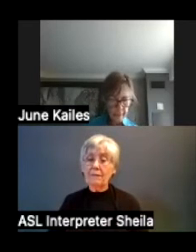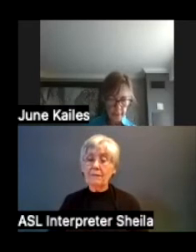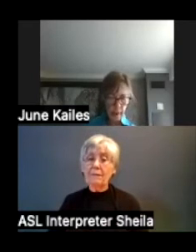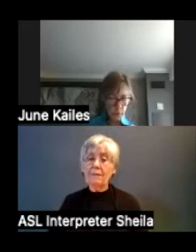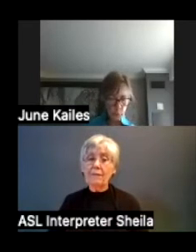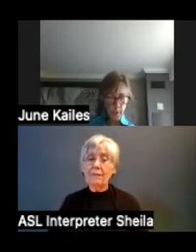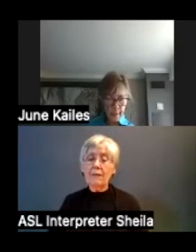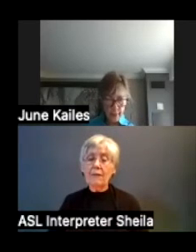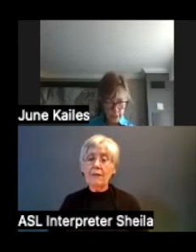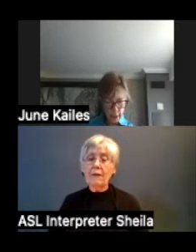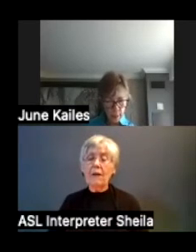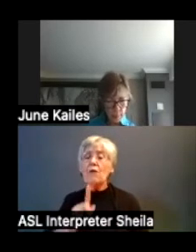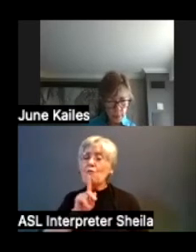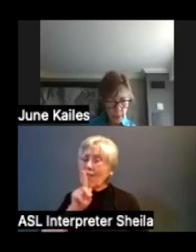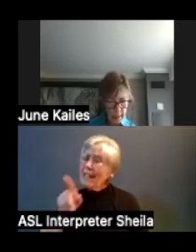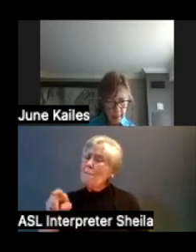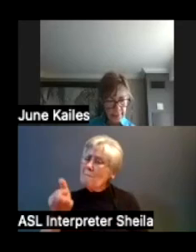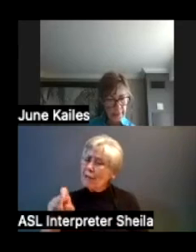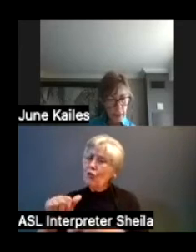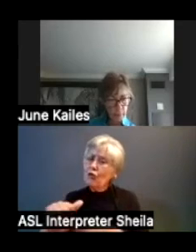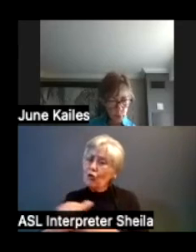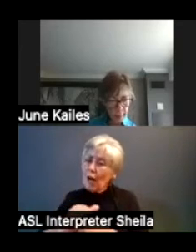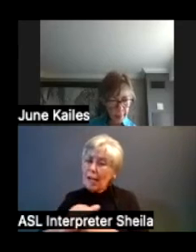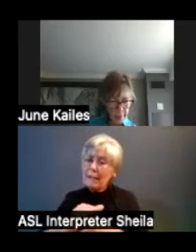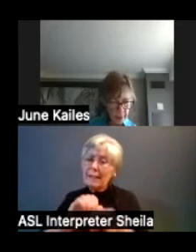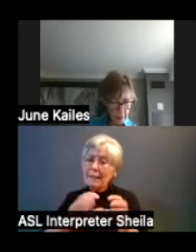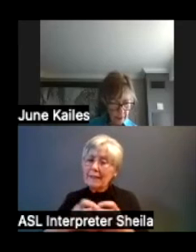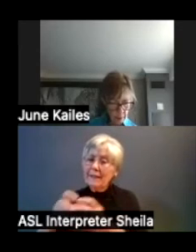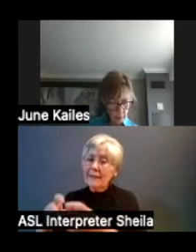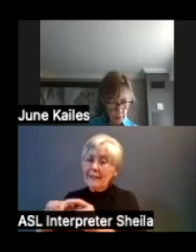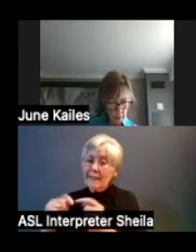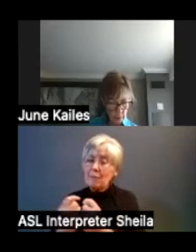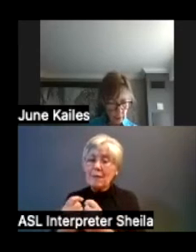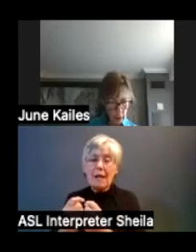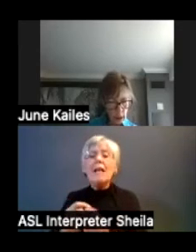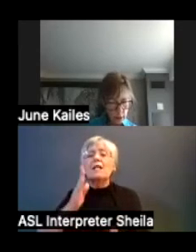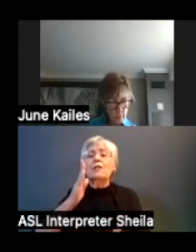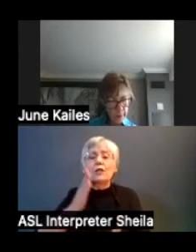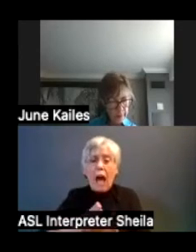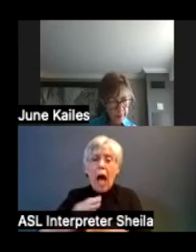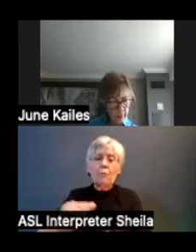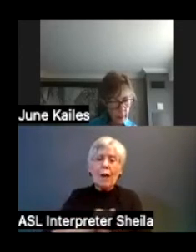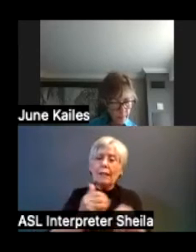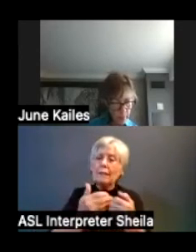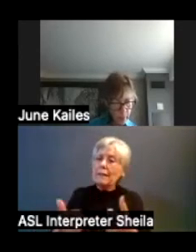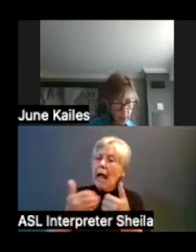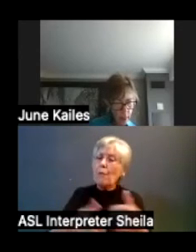Really have to start training teams and stop training individuals to